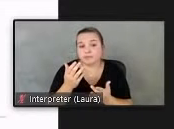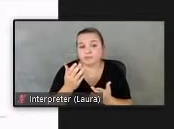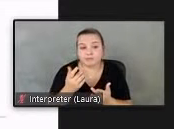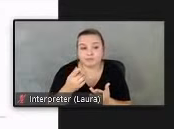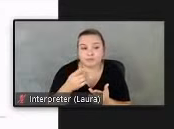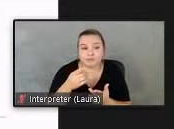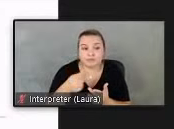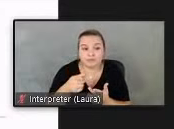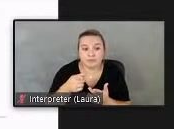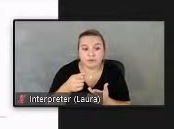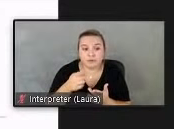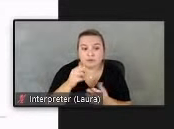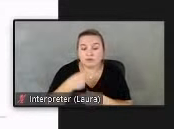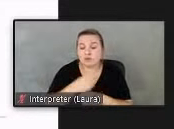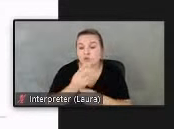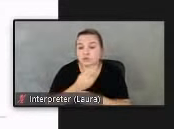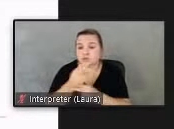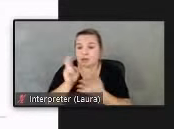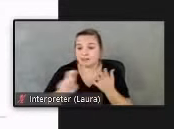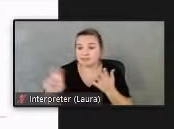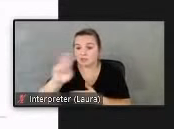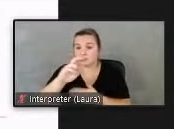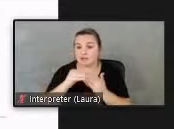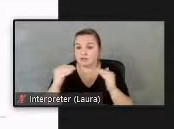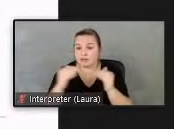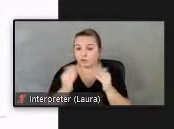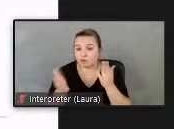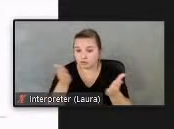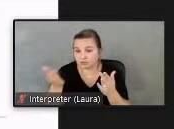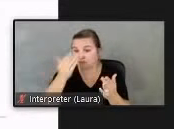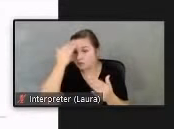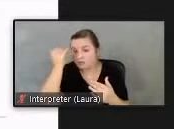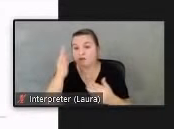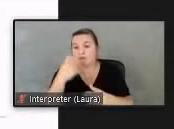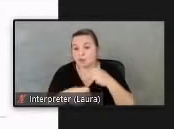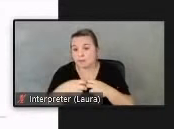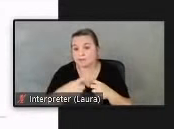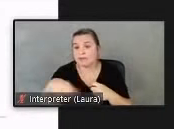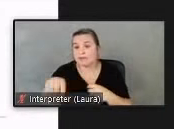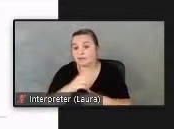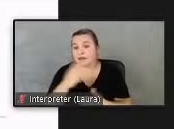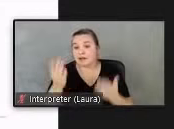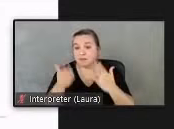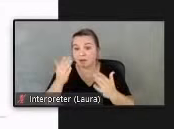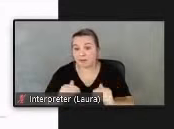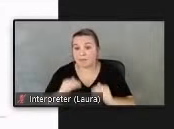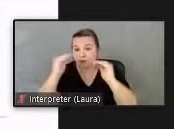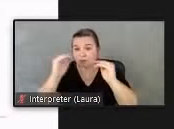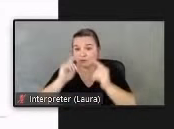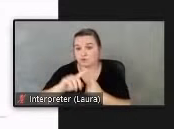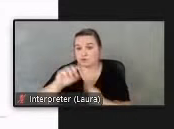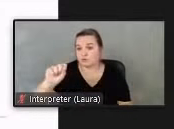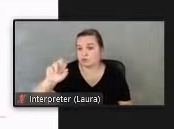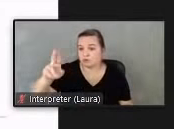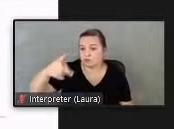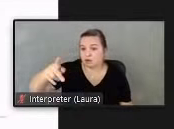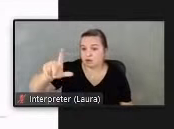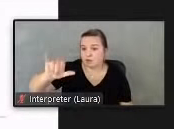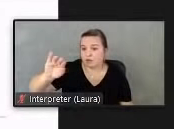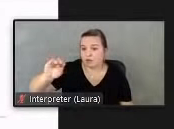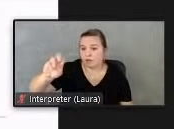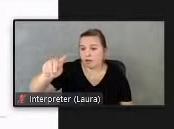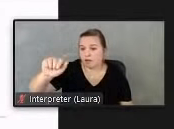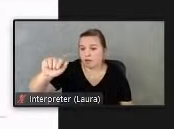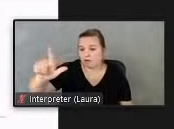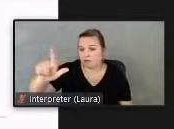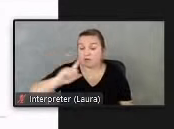Commonwealth, itinerant level services, because of problems, they may need to be bumped up to supplemental. And you need to think about, is this something that we